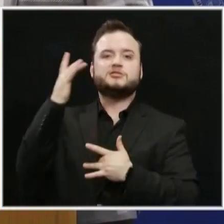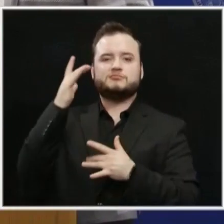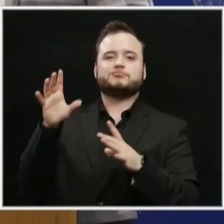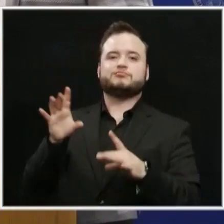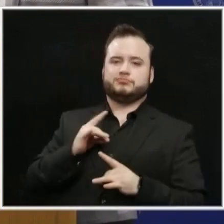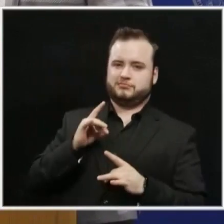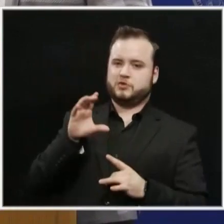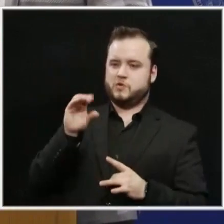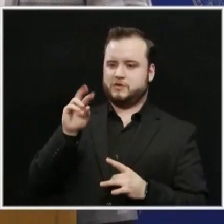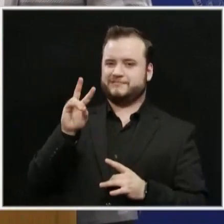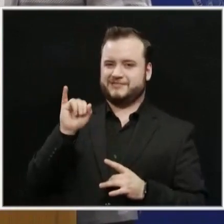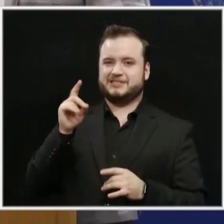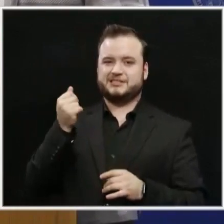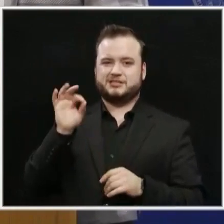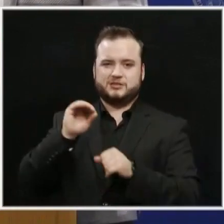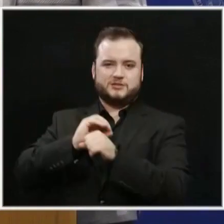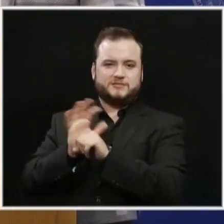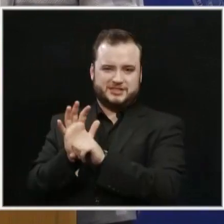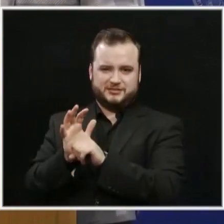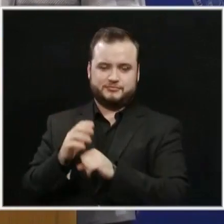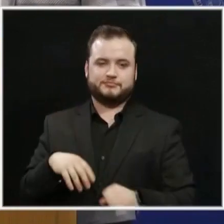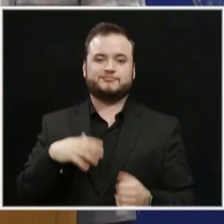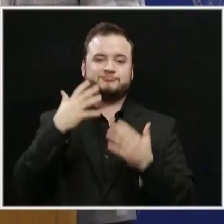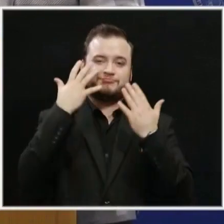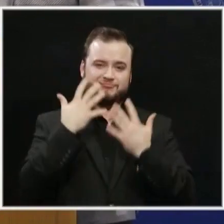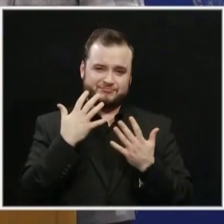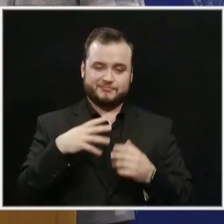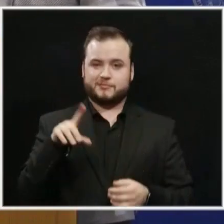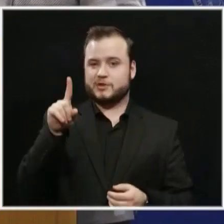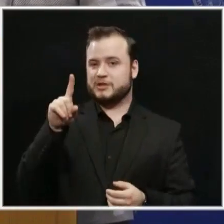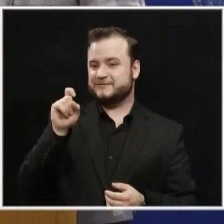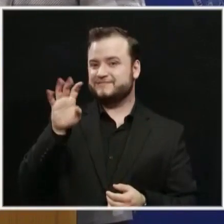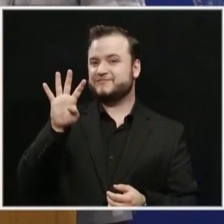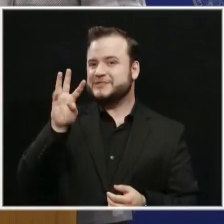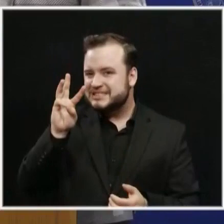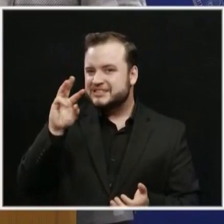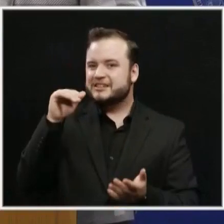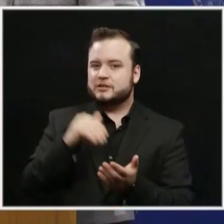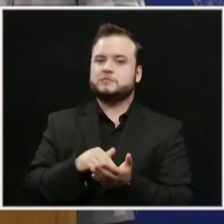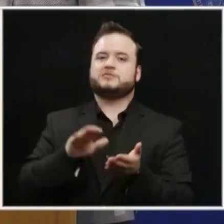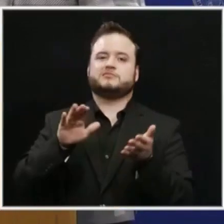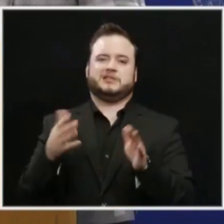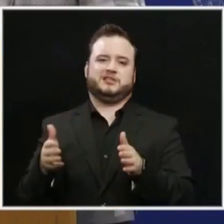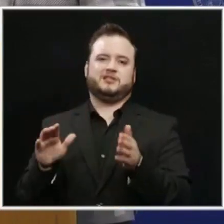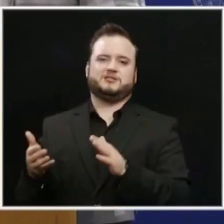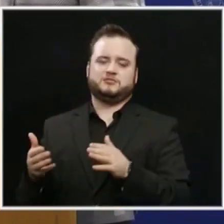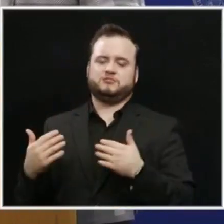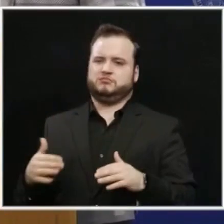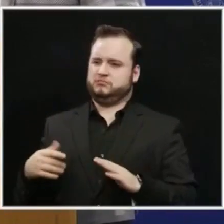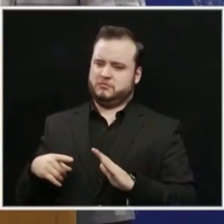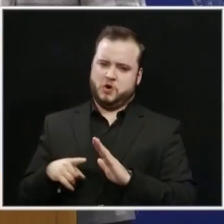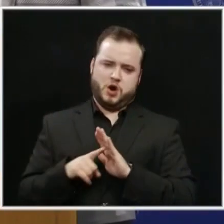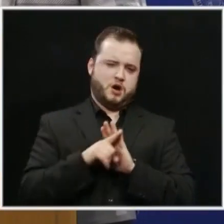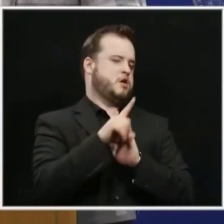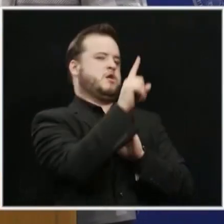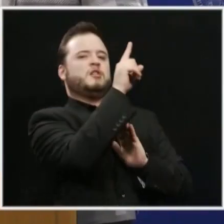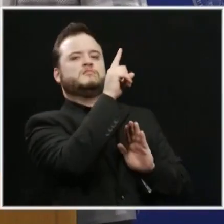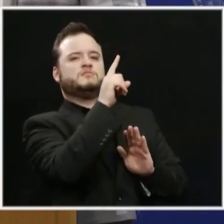unfortunately 146,000 deaths. Again, this is a rather breathtaking speed of spread across our entire globe